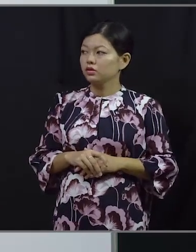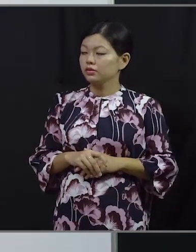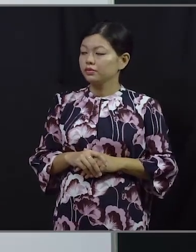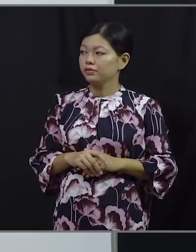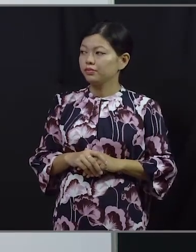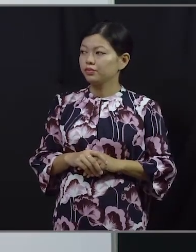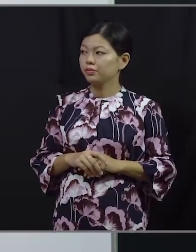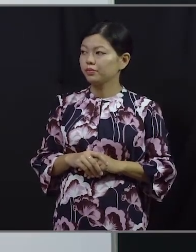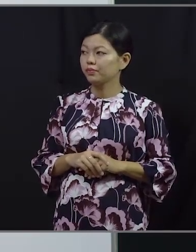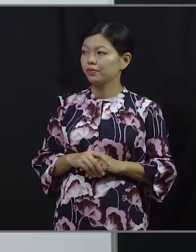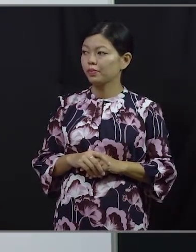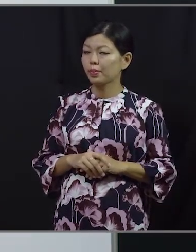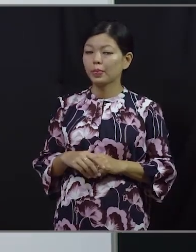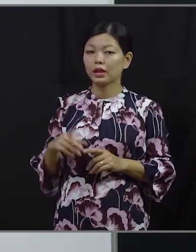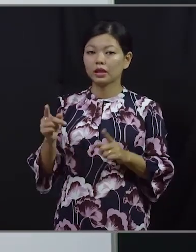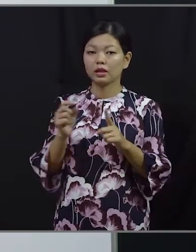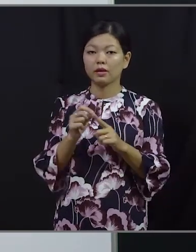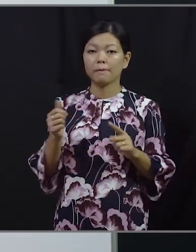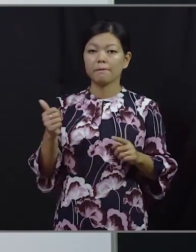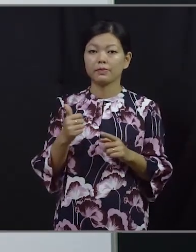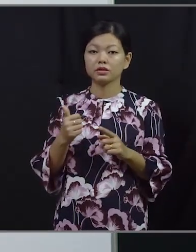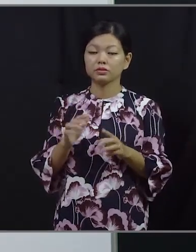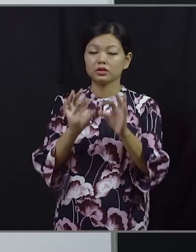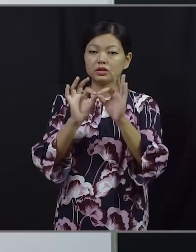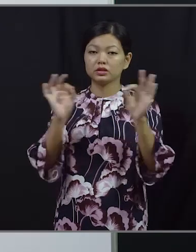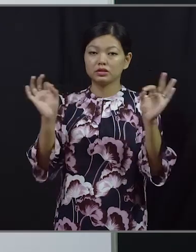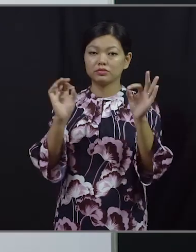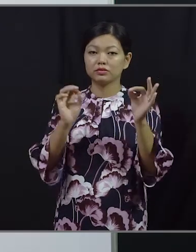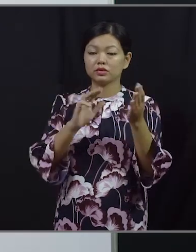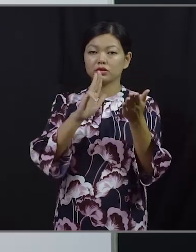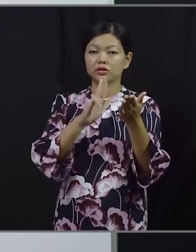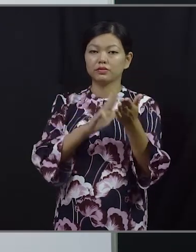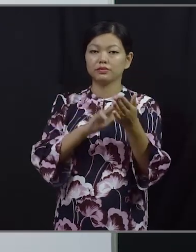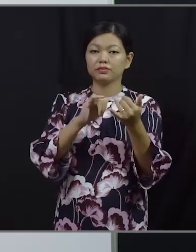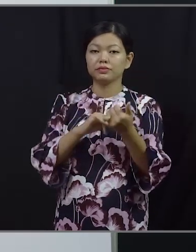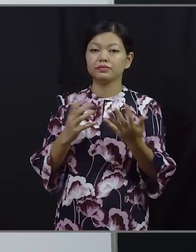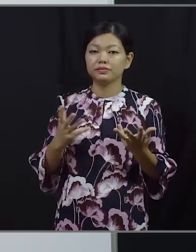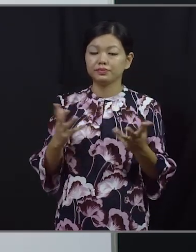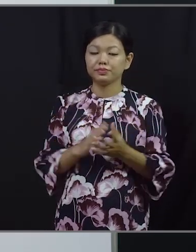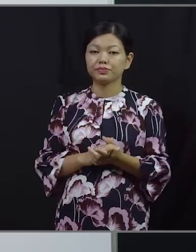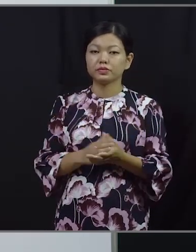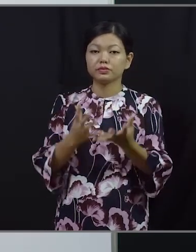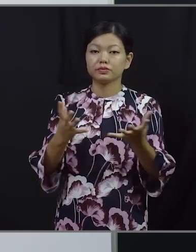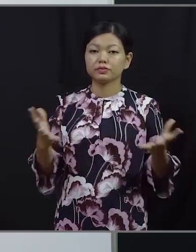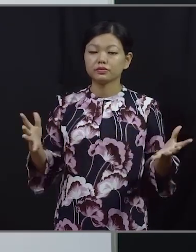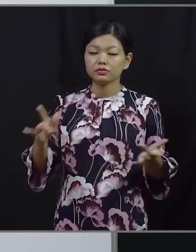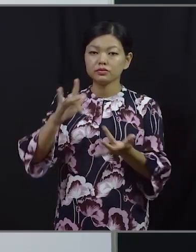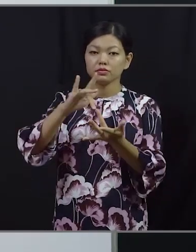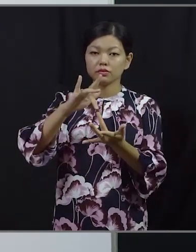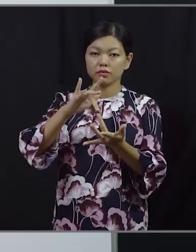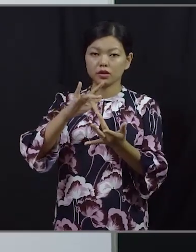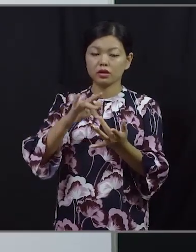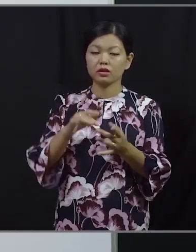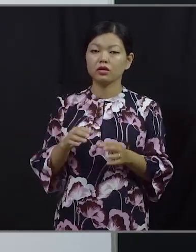Okay, so for this principle, the working principle for the simple microscope will be what? The object is placed in between focus and